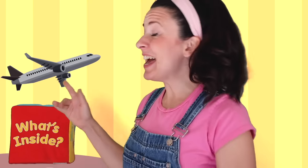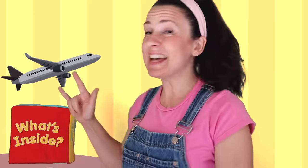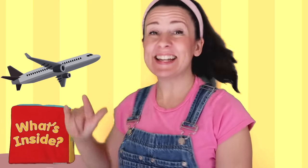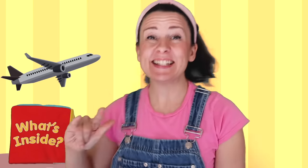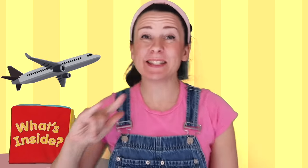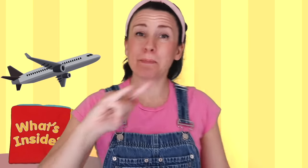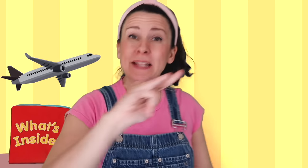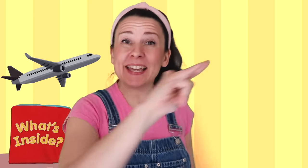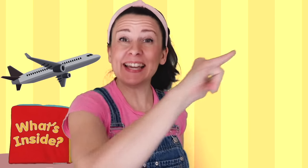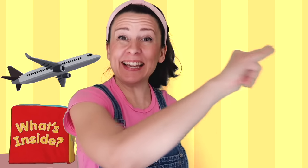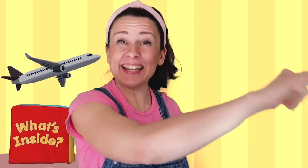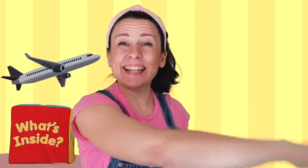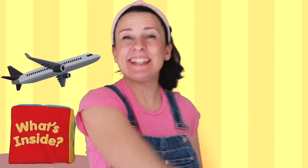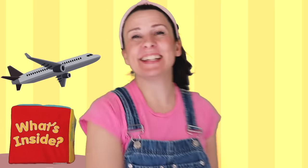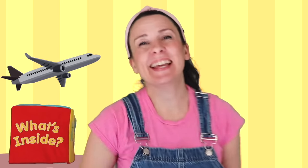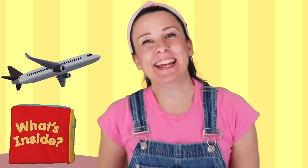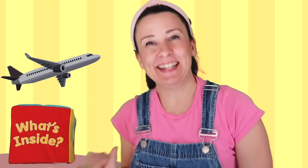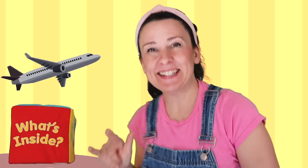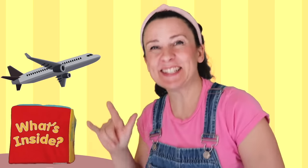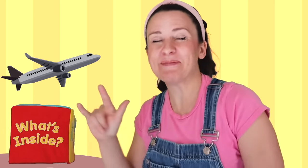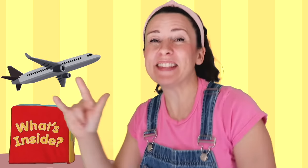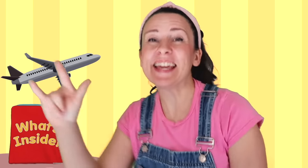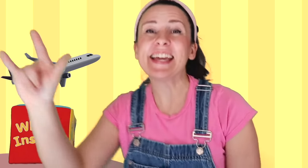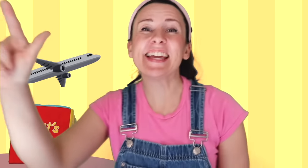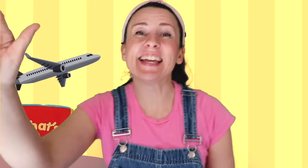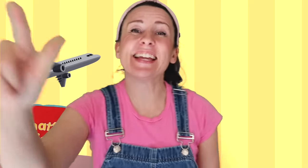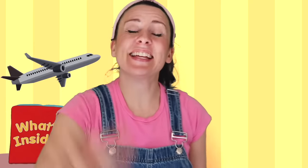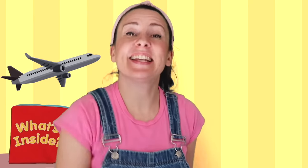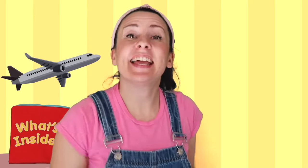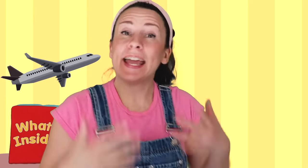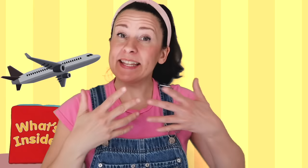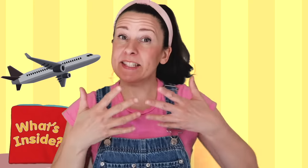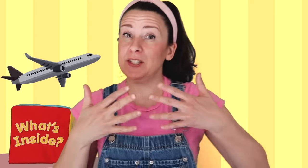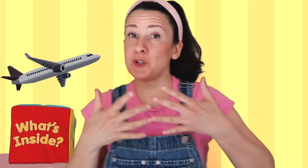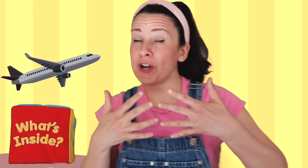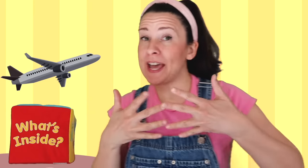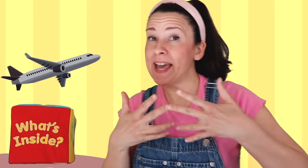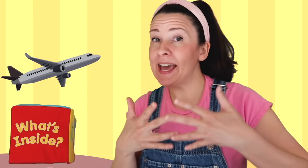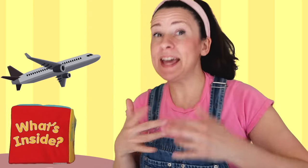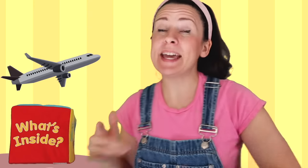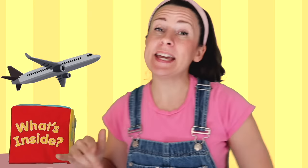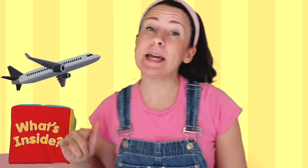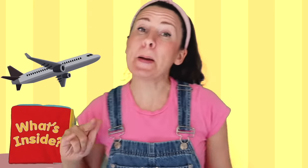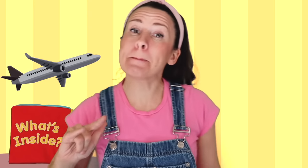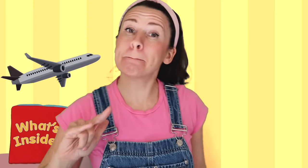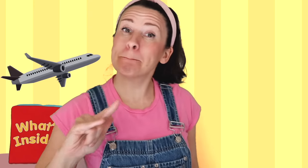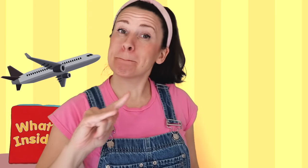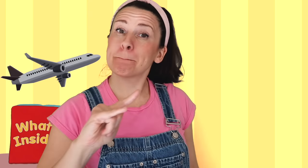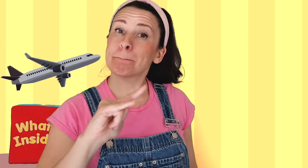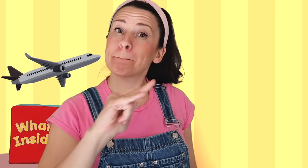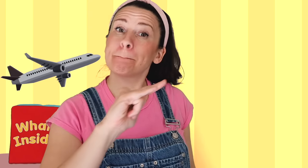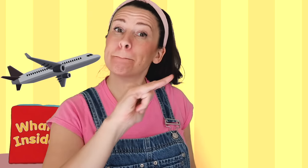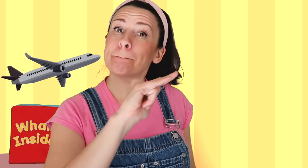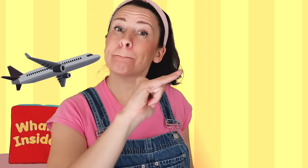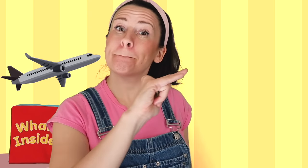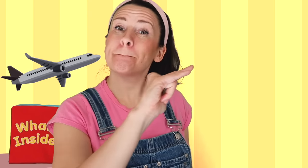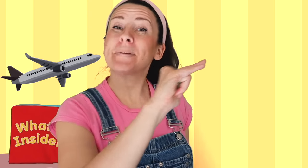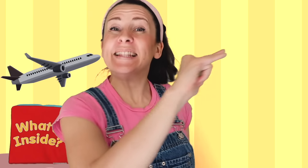What's that? It's a plane. It's a plane. It's a gray